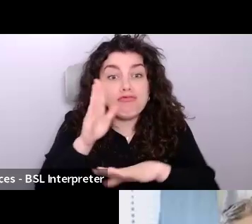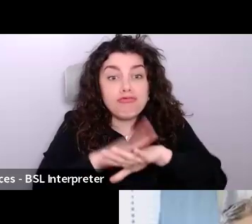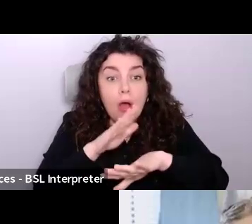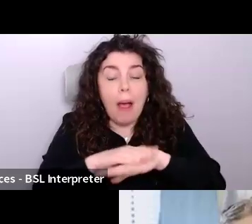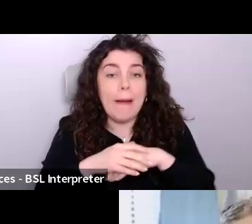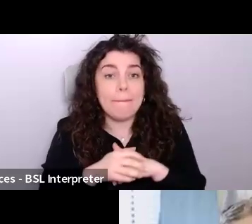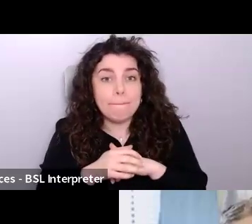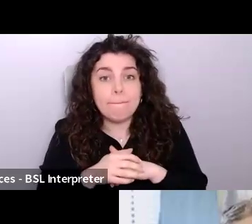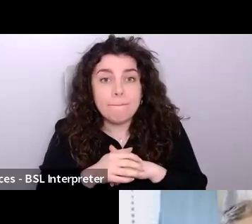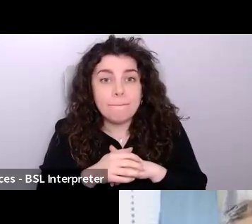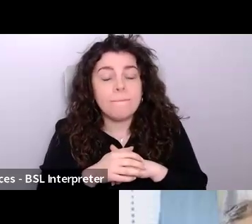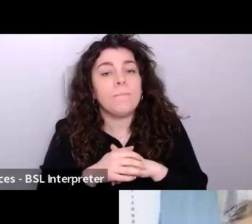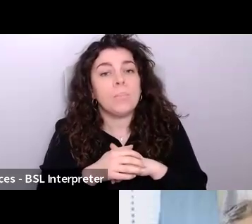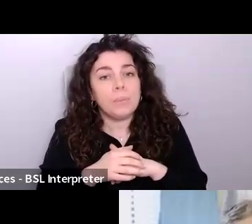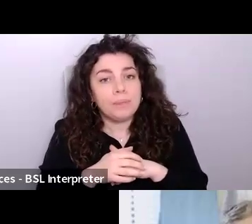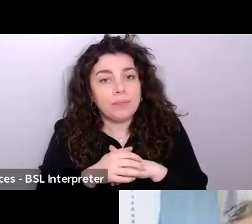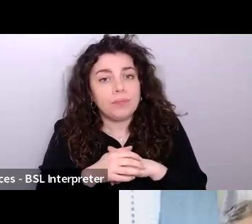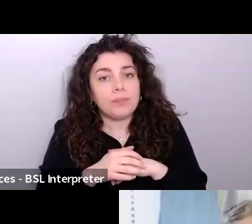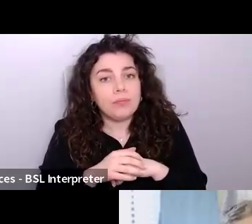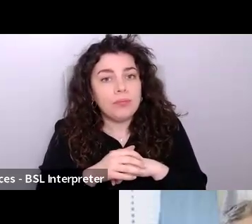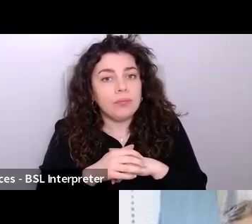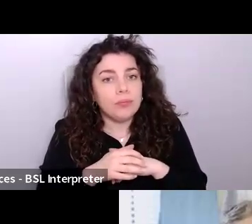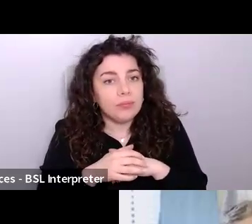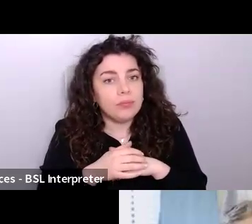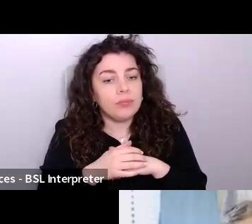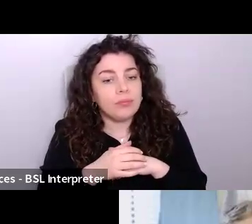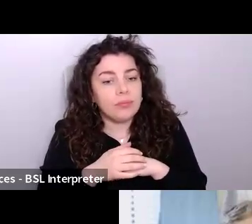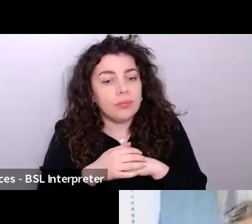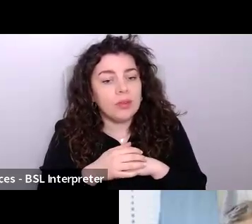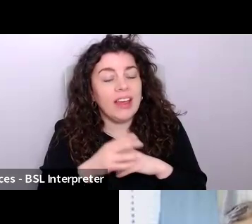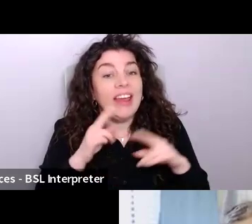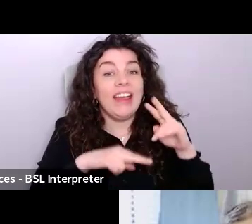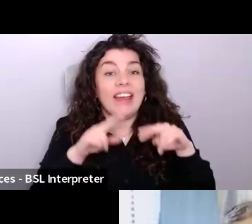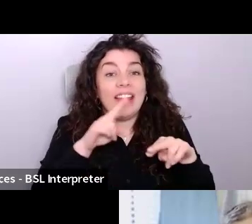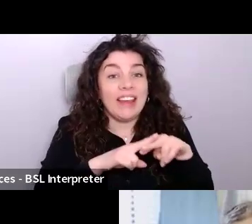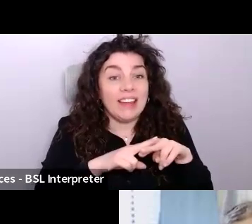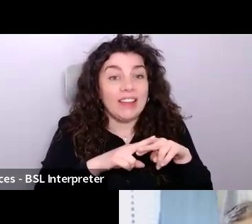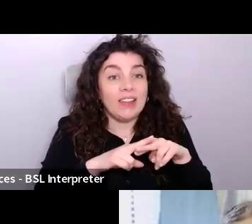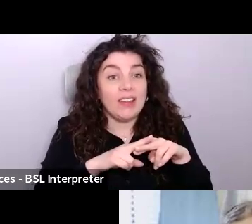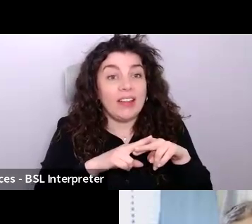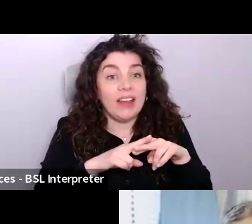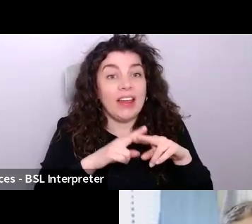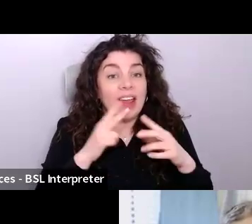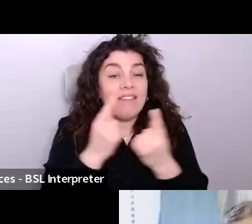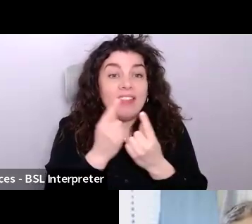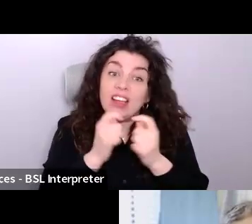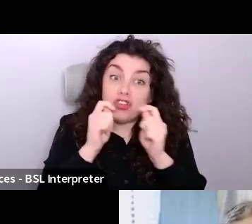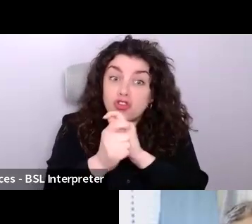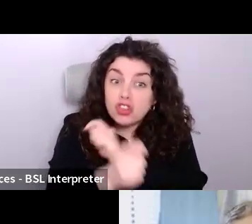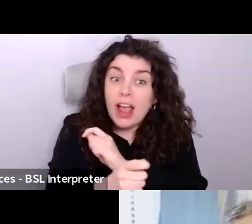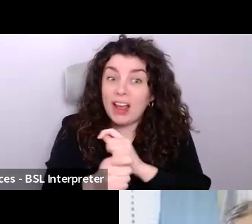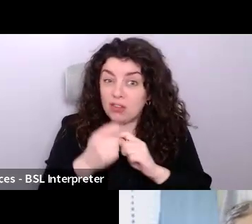might be granted through Access to Work or various schemes at the beginning, you can change that as things develop.